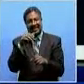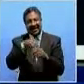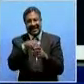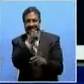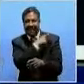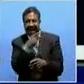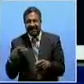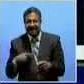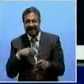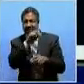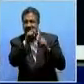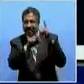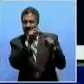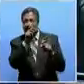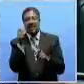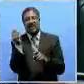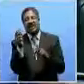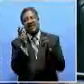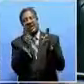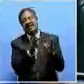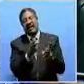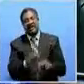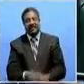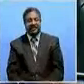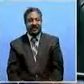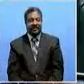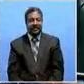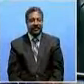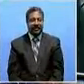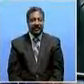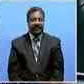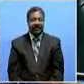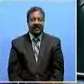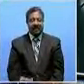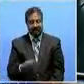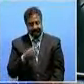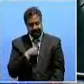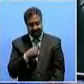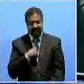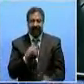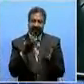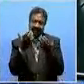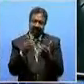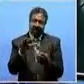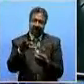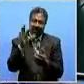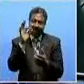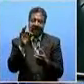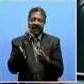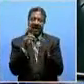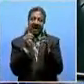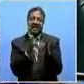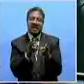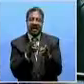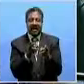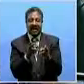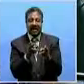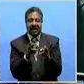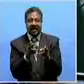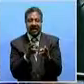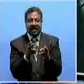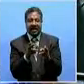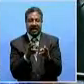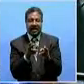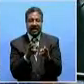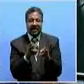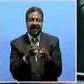today. I just want to make a follow-up again on one intervention, testing. Testing, Madam